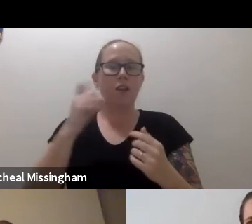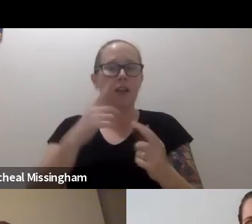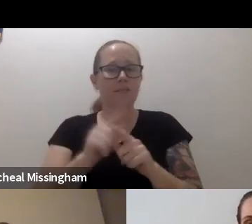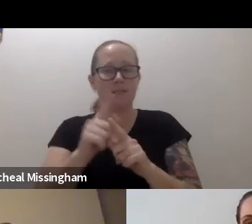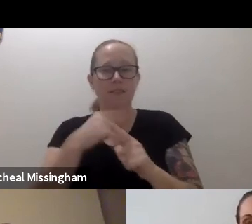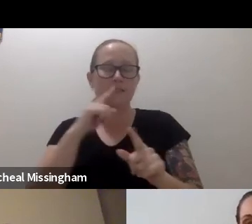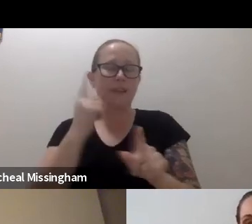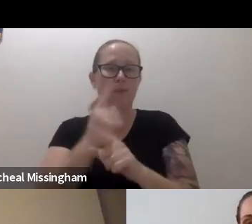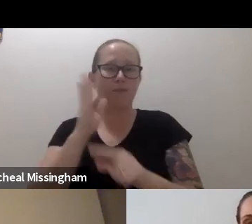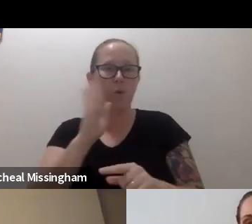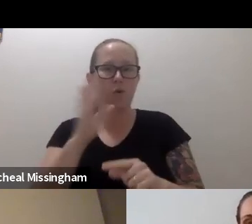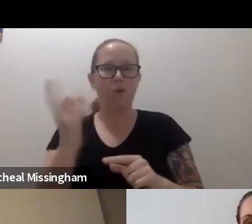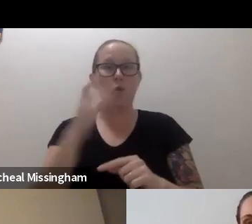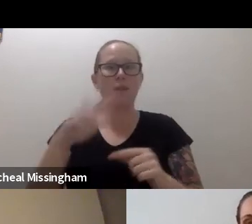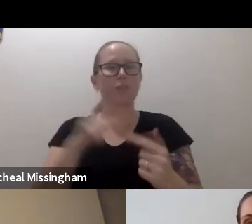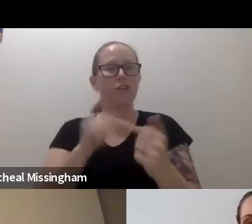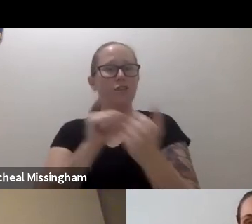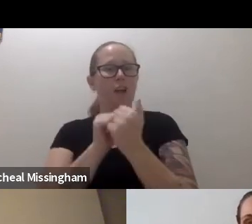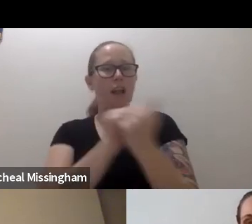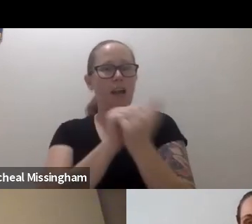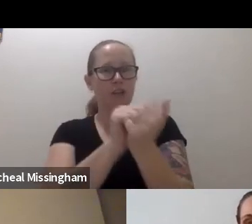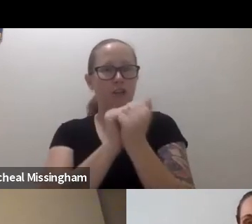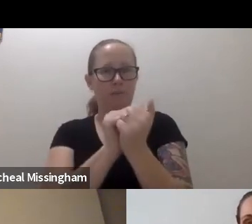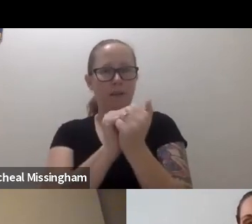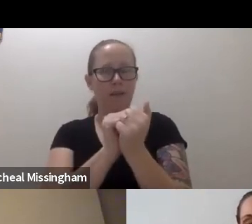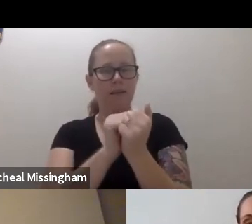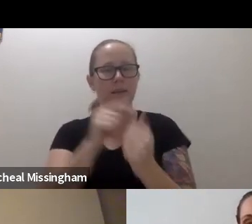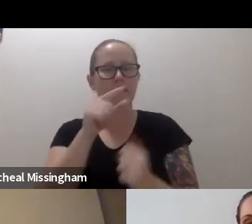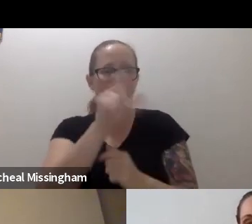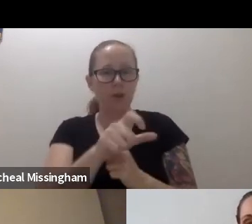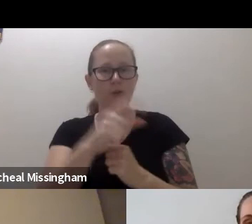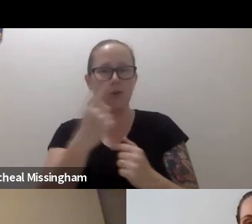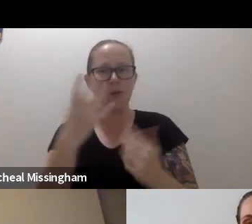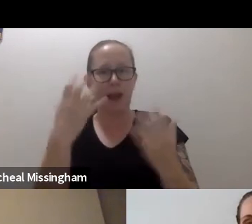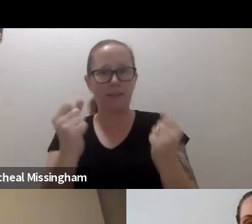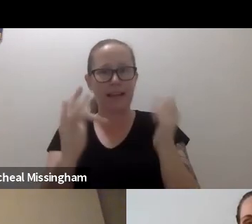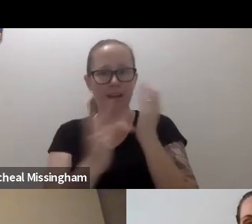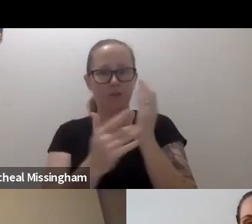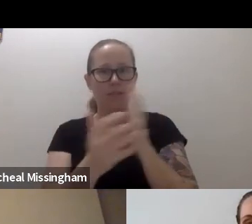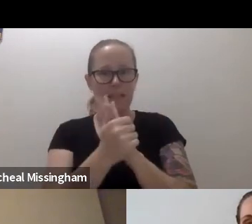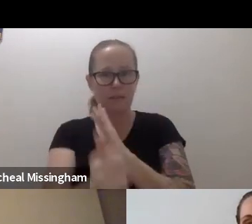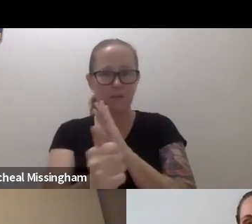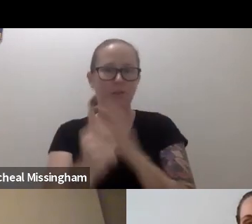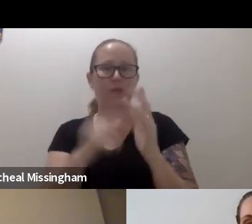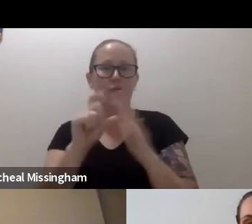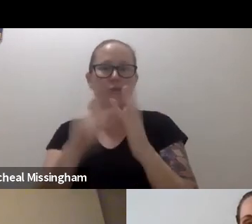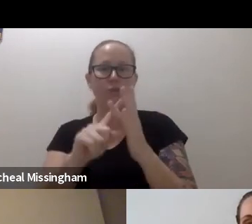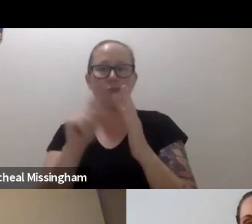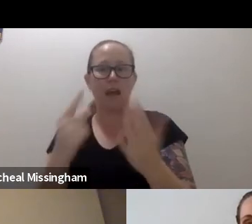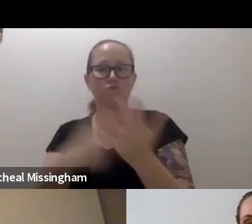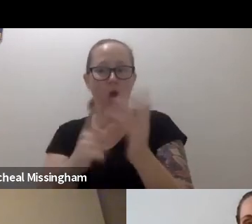it's all, like I said before, it all comes down to allyship. The person who had the technical skill to